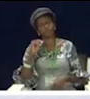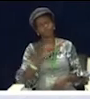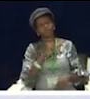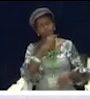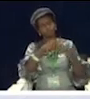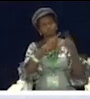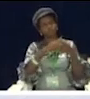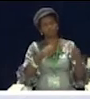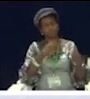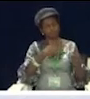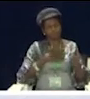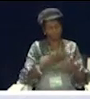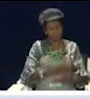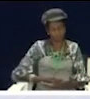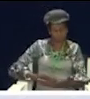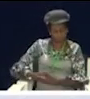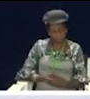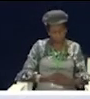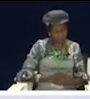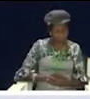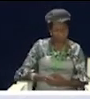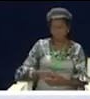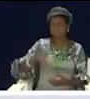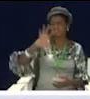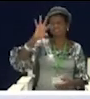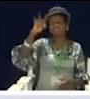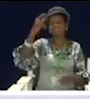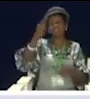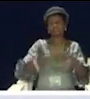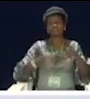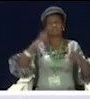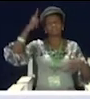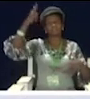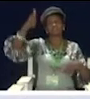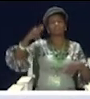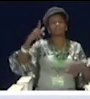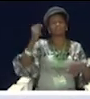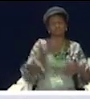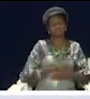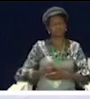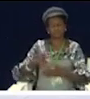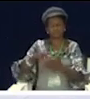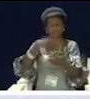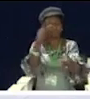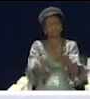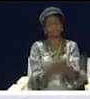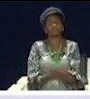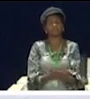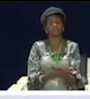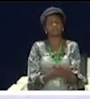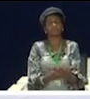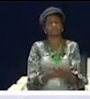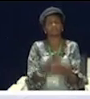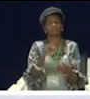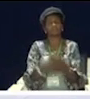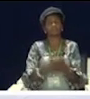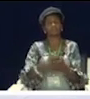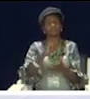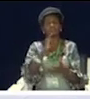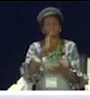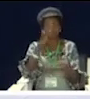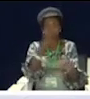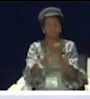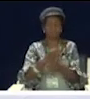have my baby." 9 months later, the baby has come. Now that's